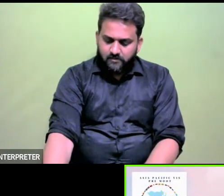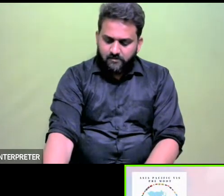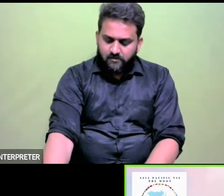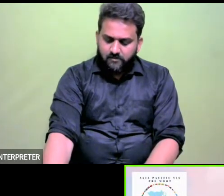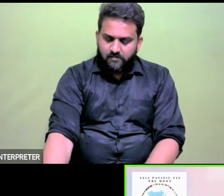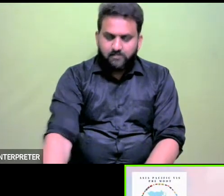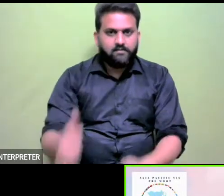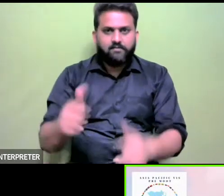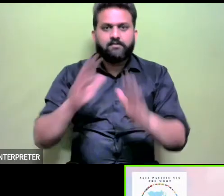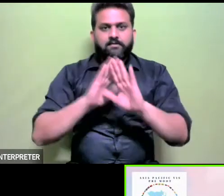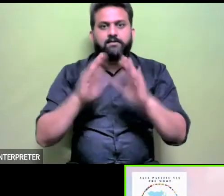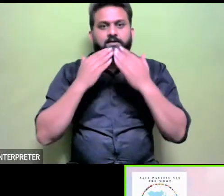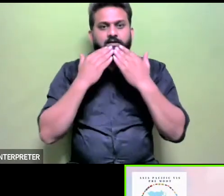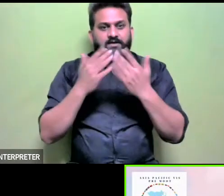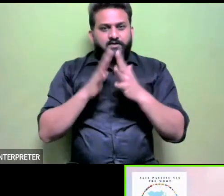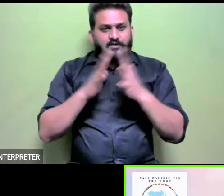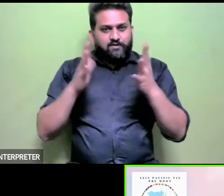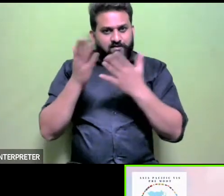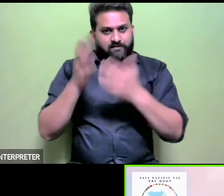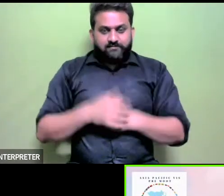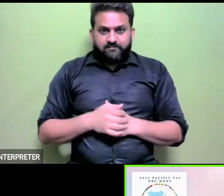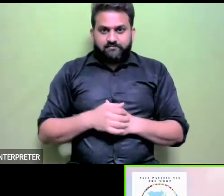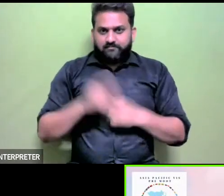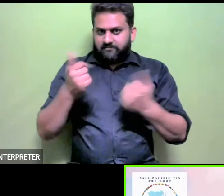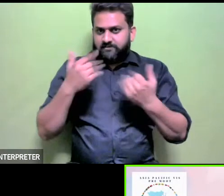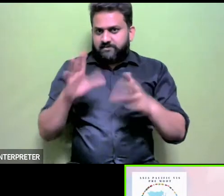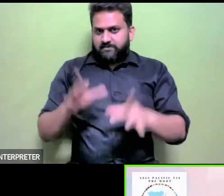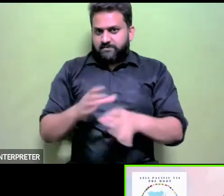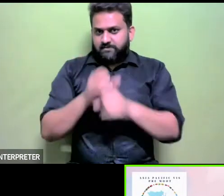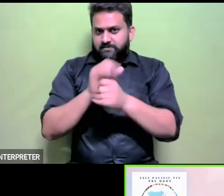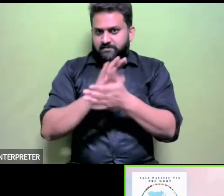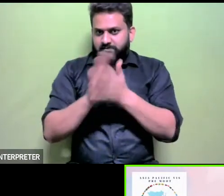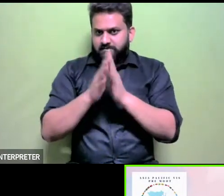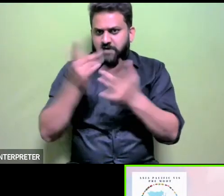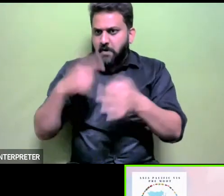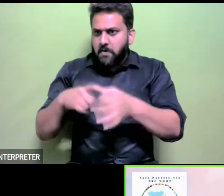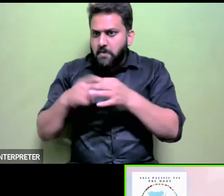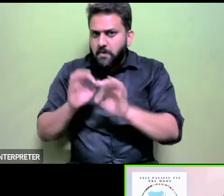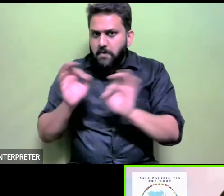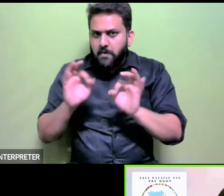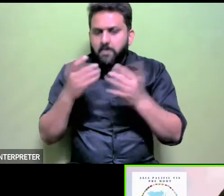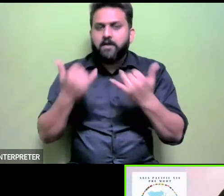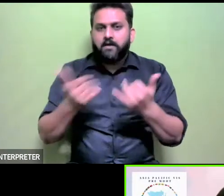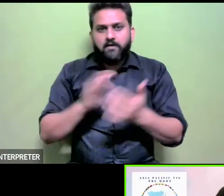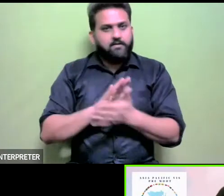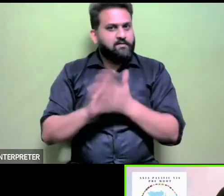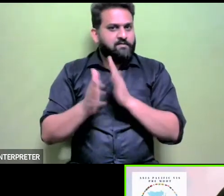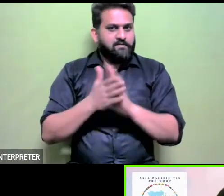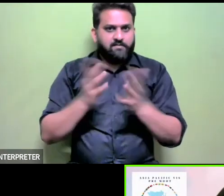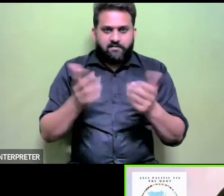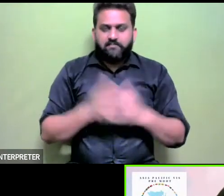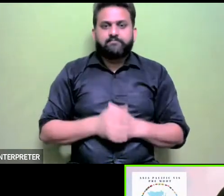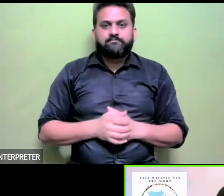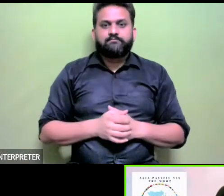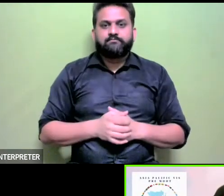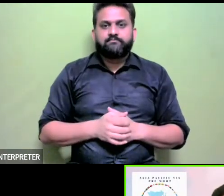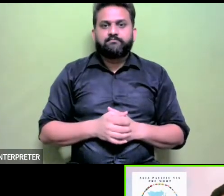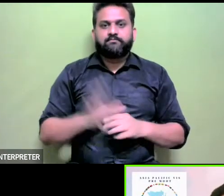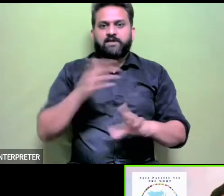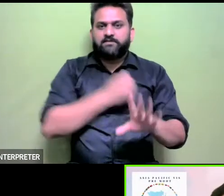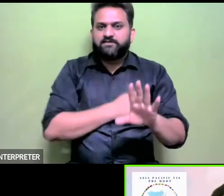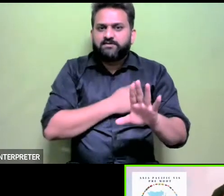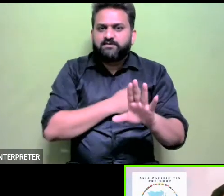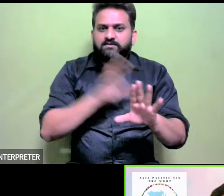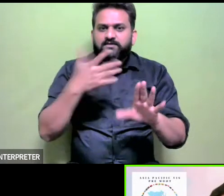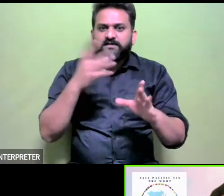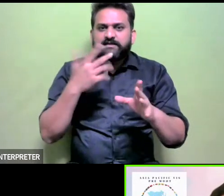Right, sir. Thank you so much. Oh, just when I was about to say we don't have any more questions, we have one more question. I'm sorry, I won't be